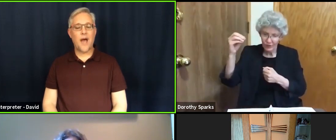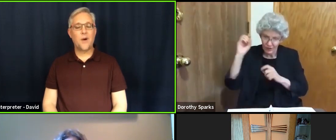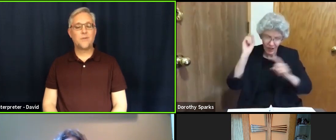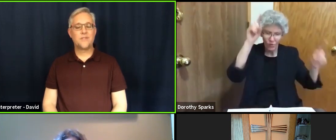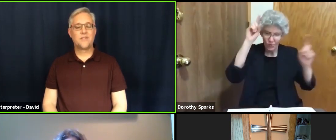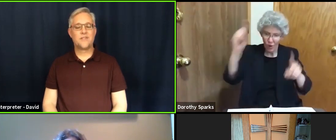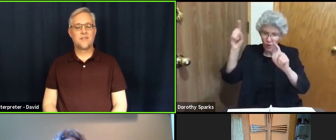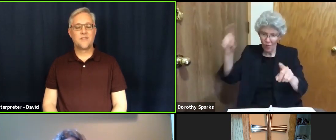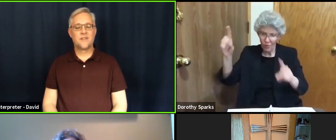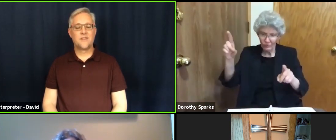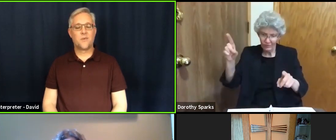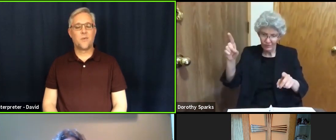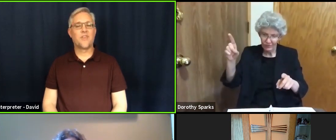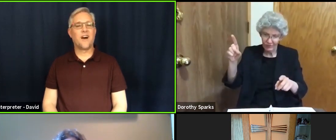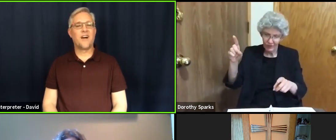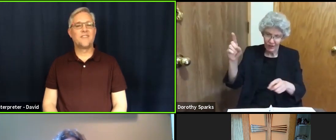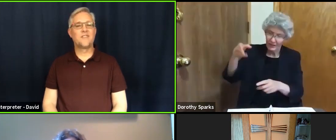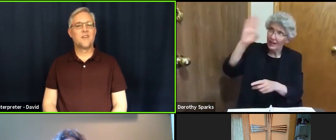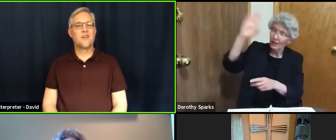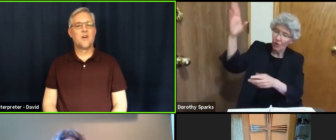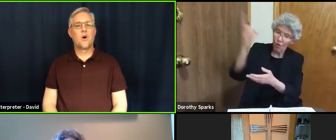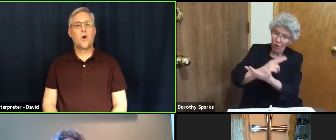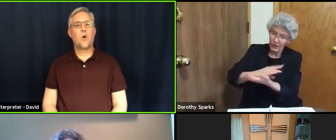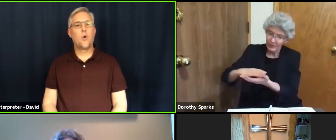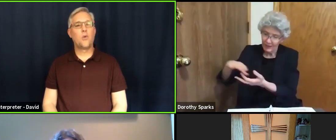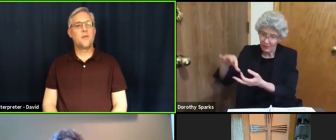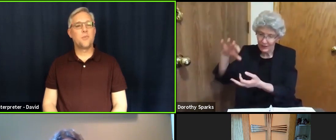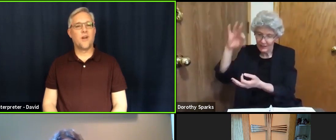We go out with God's